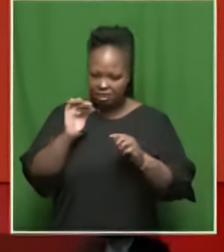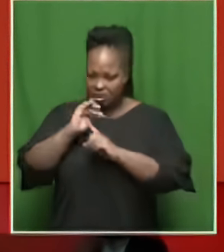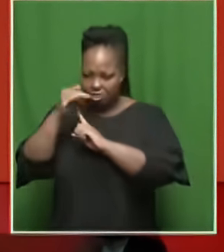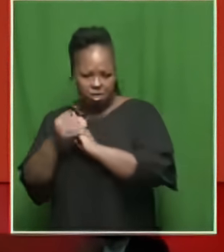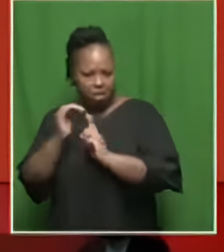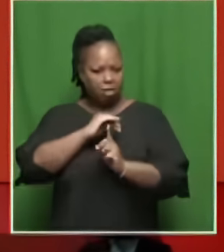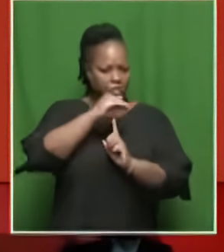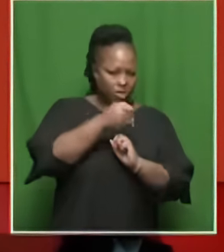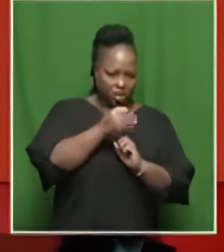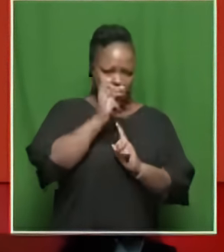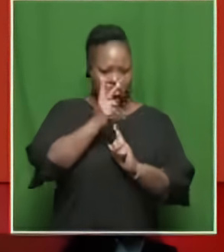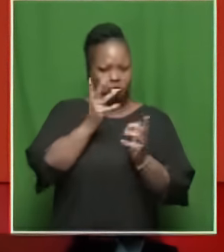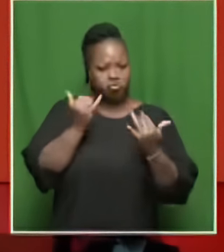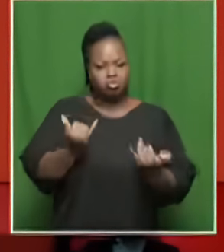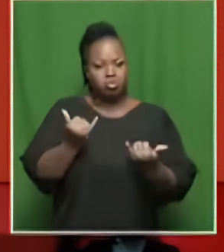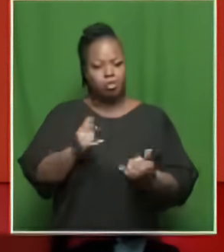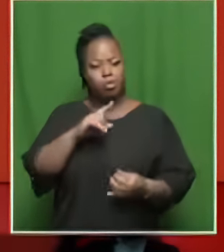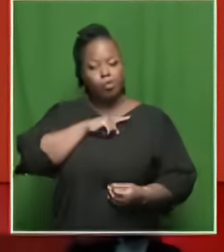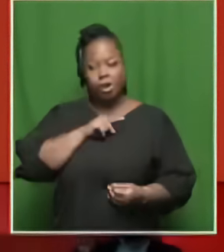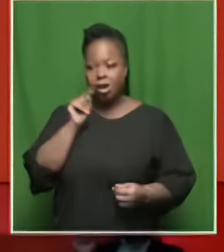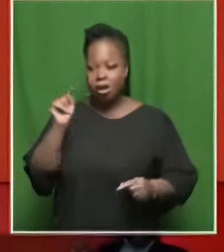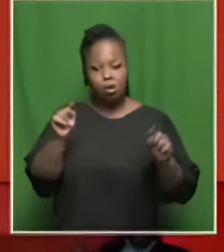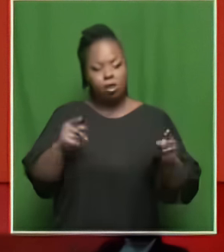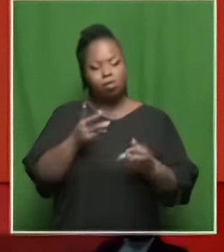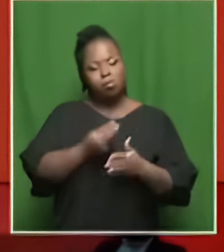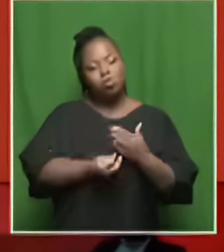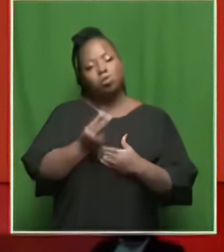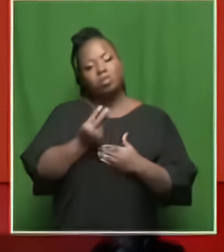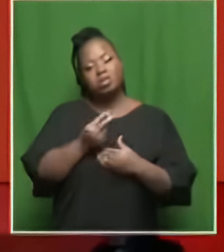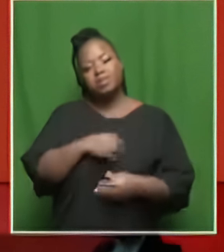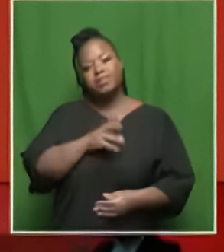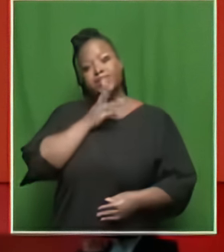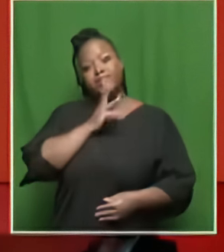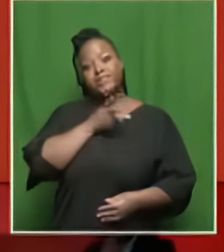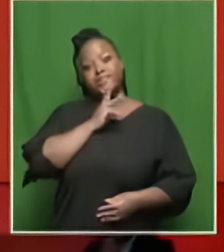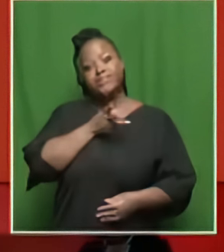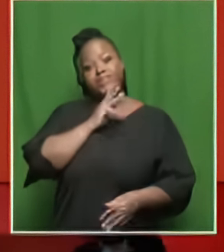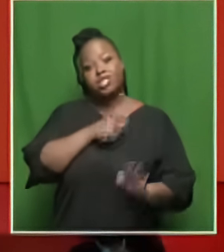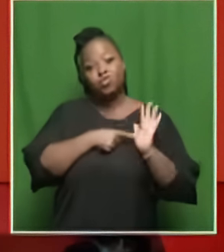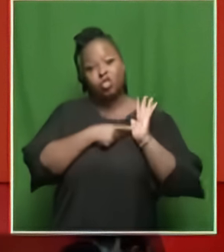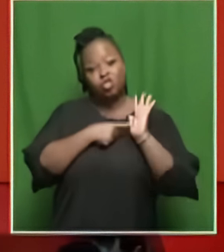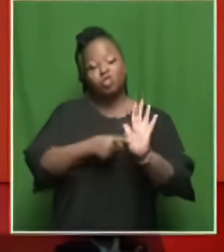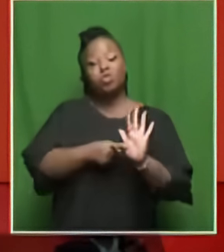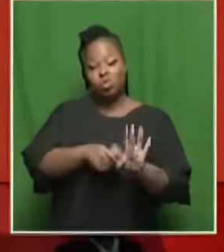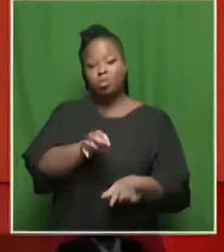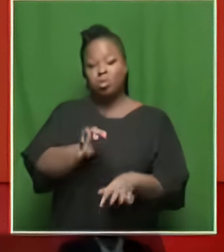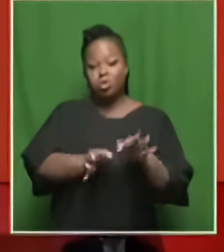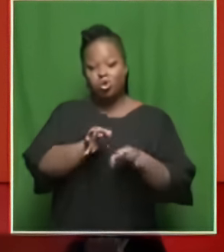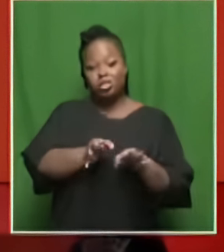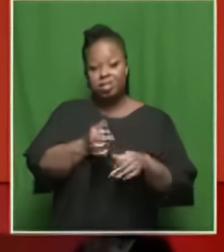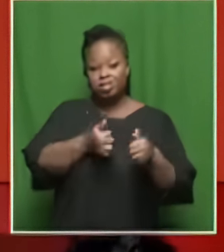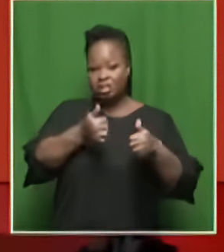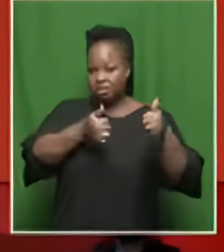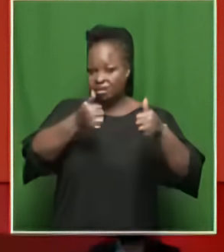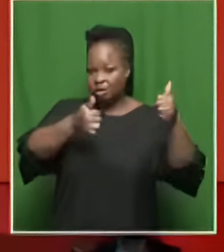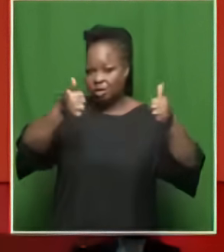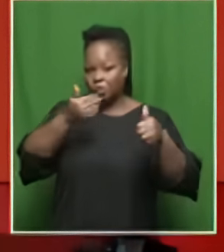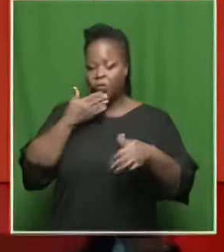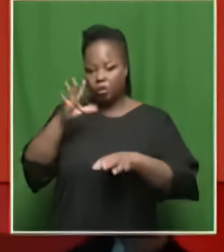seeing today, because they too will expose those politicians that